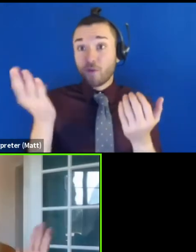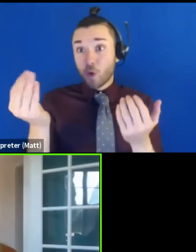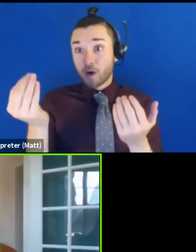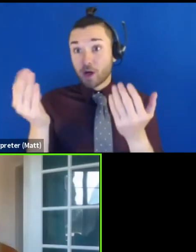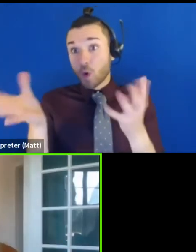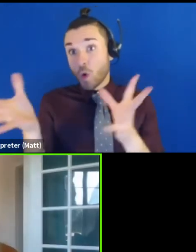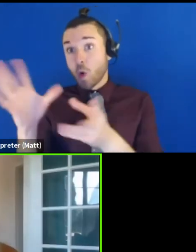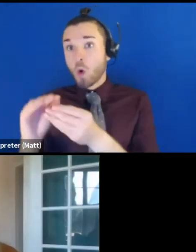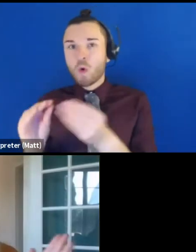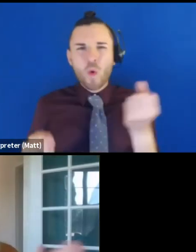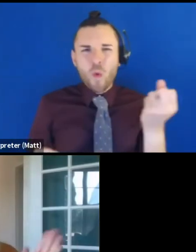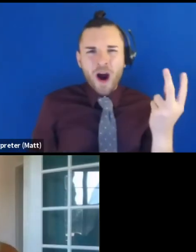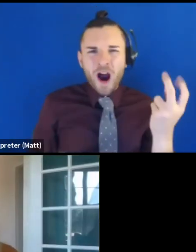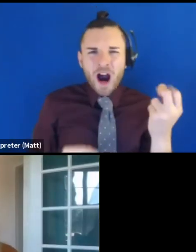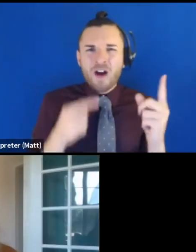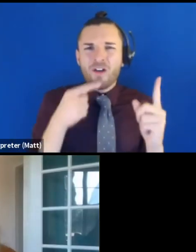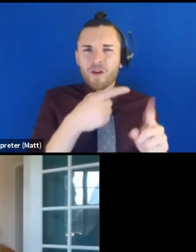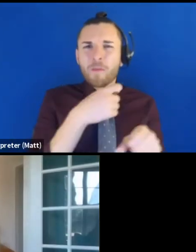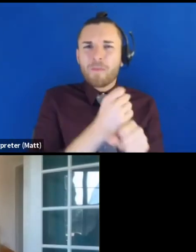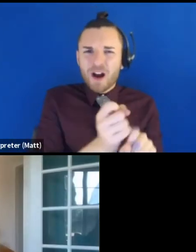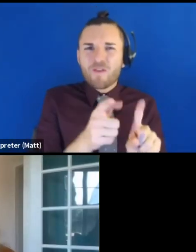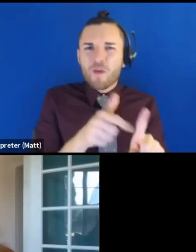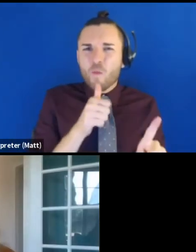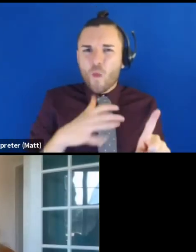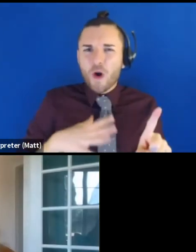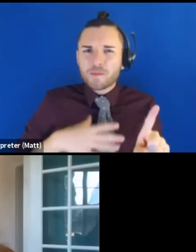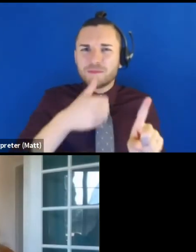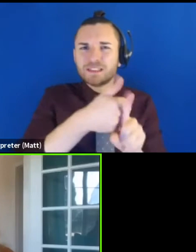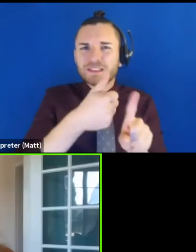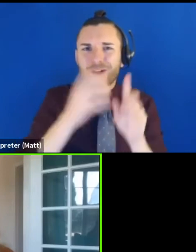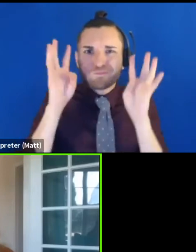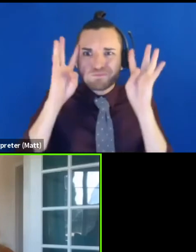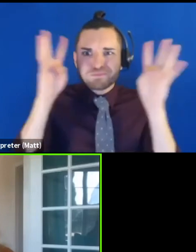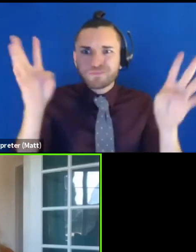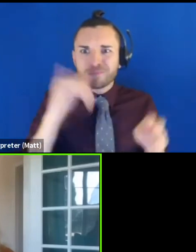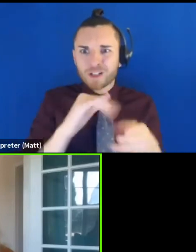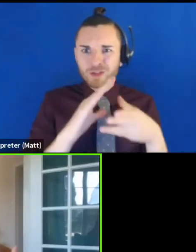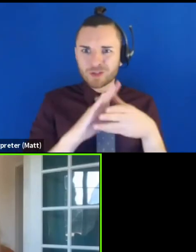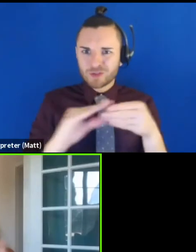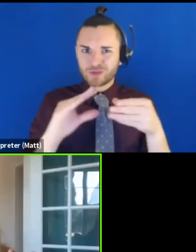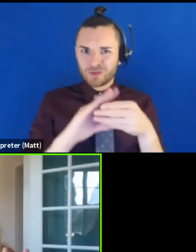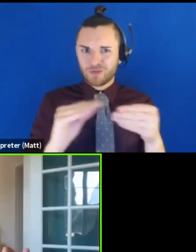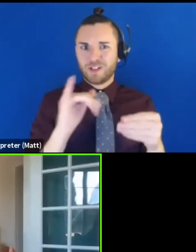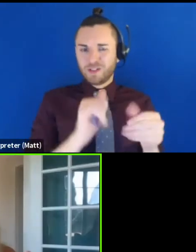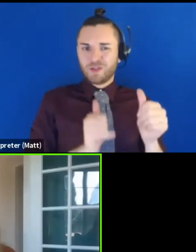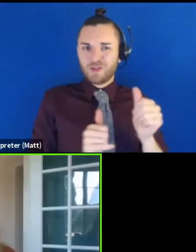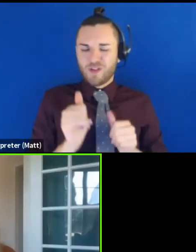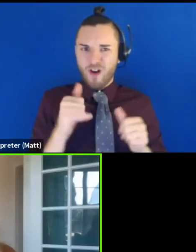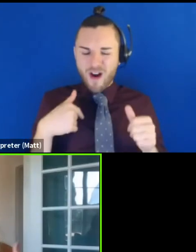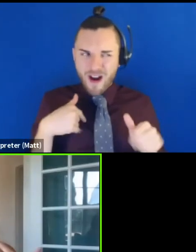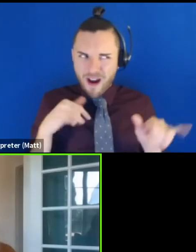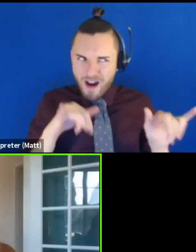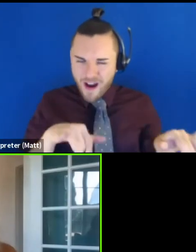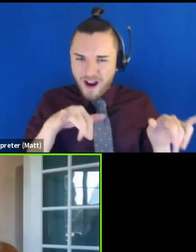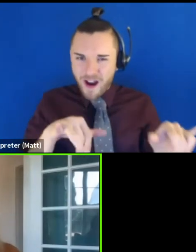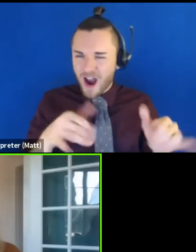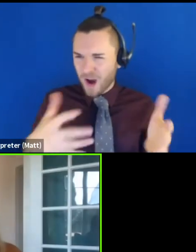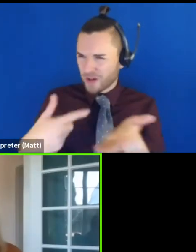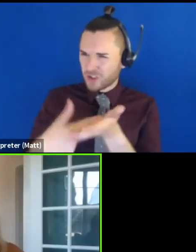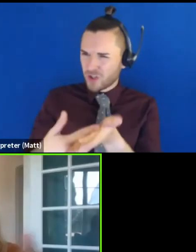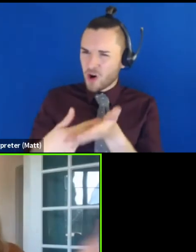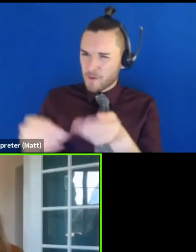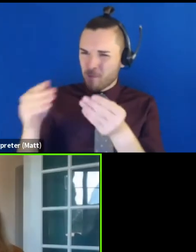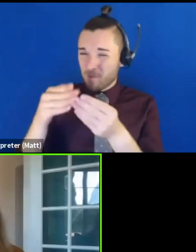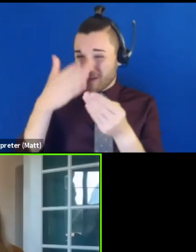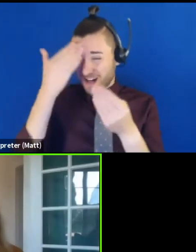women creators, yeah, women showrunners. And I just want to talk about that, because I understand that streaming and the way